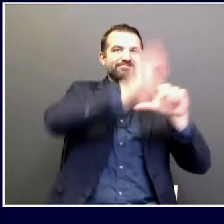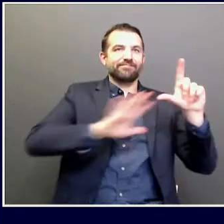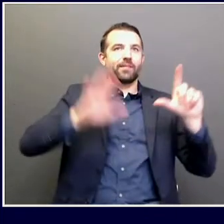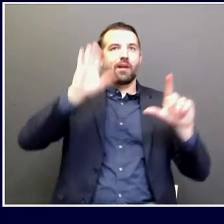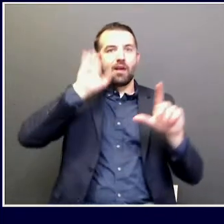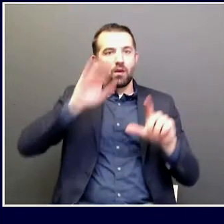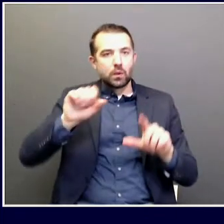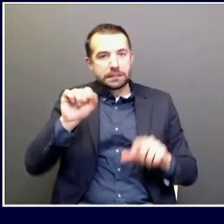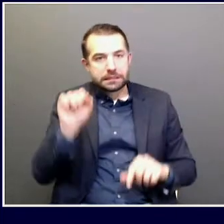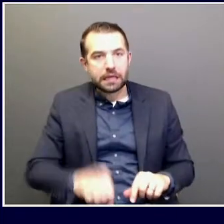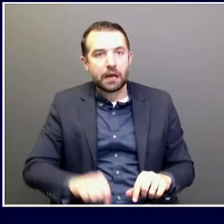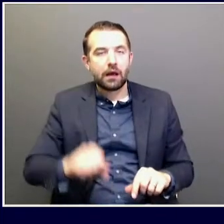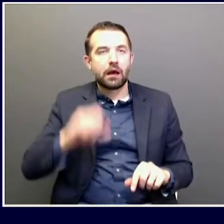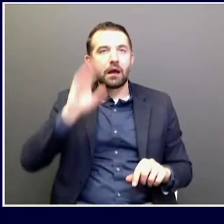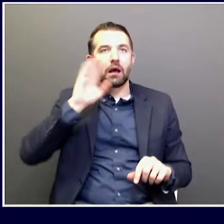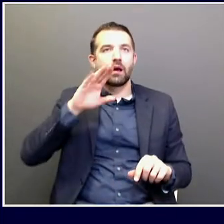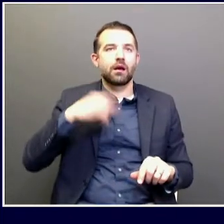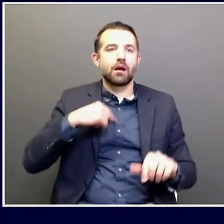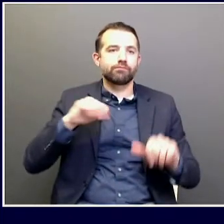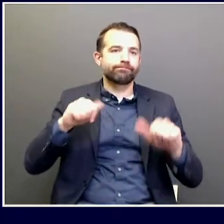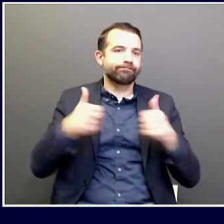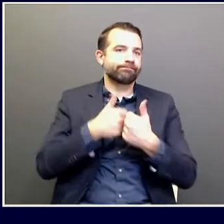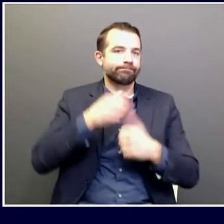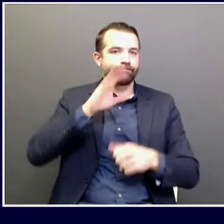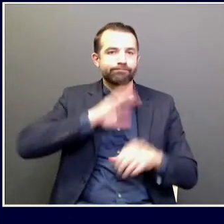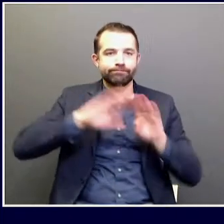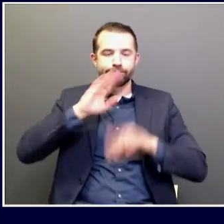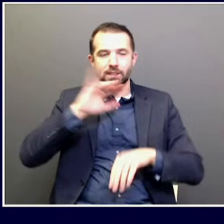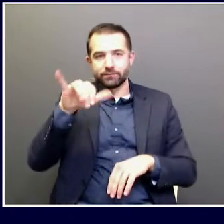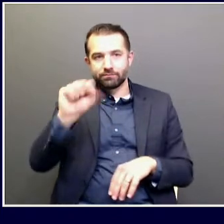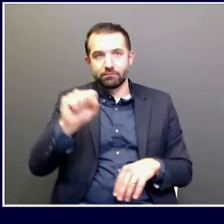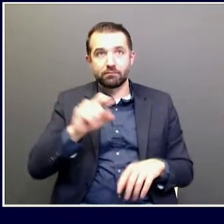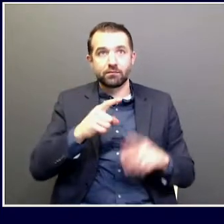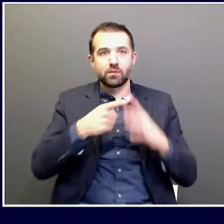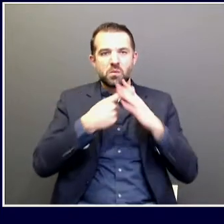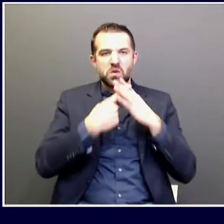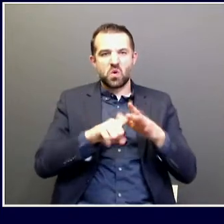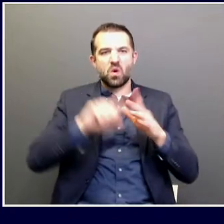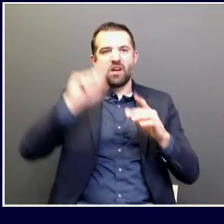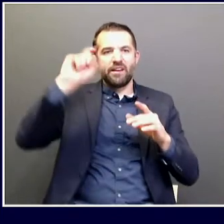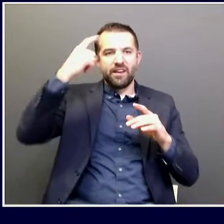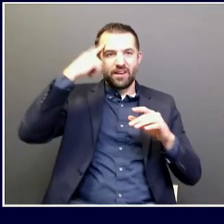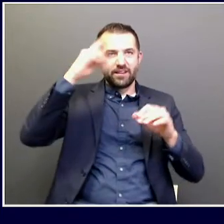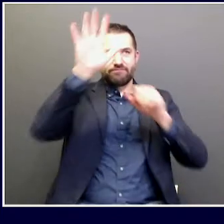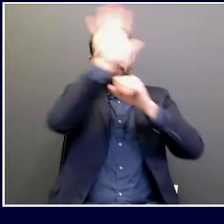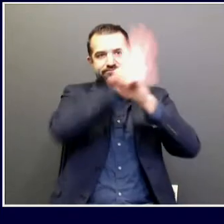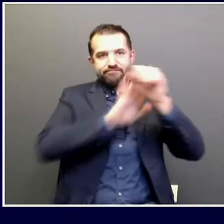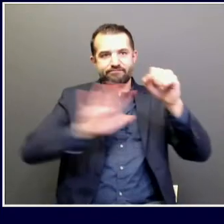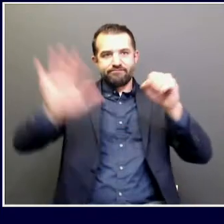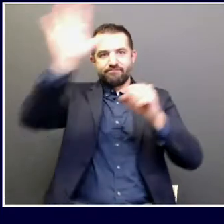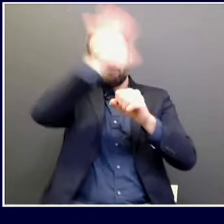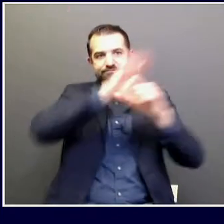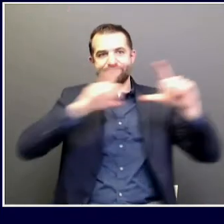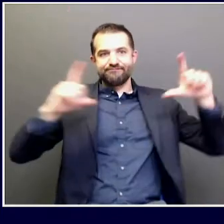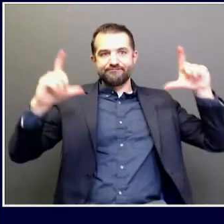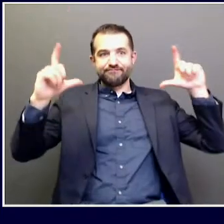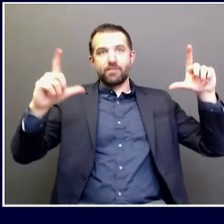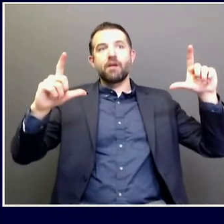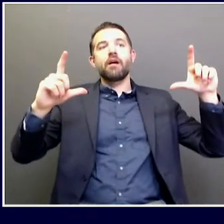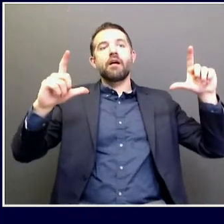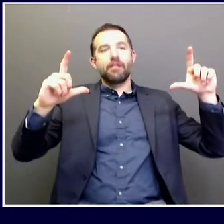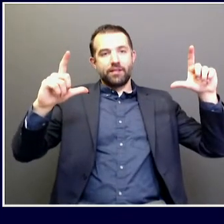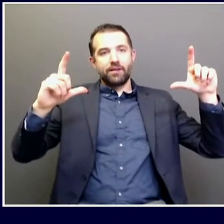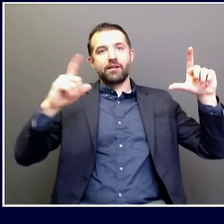up in the Bangor area. But that's why we started in Augusta, because we wanted to make sure that this being an area where there are not